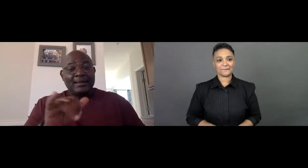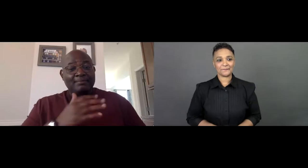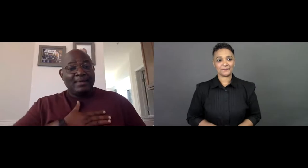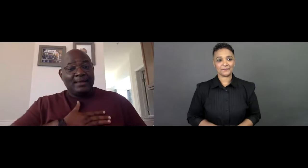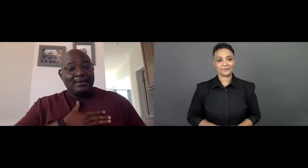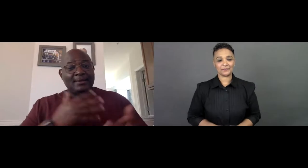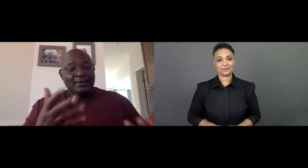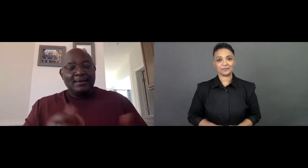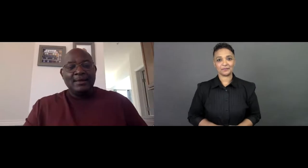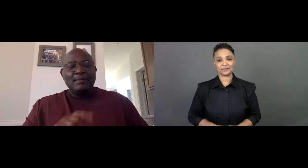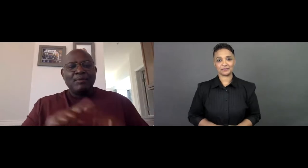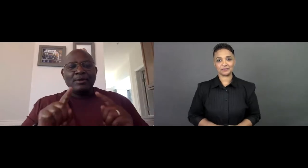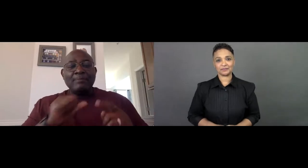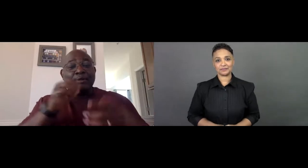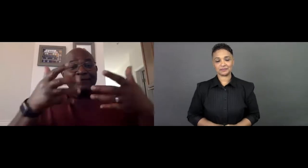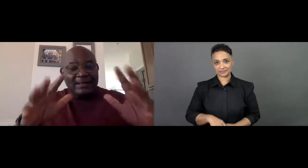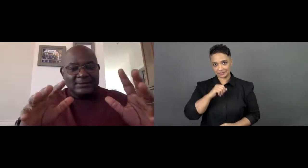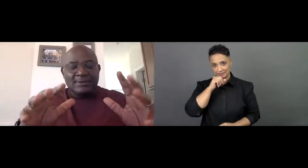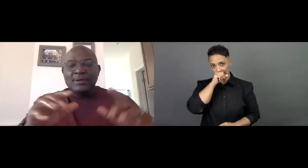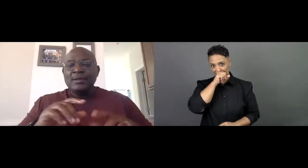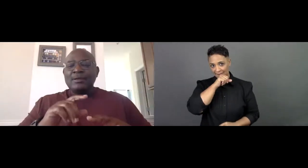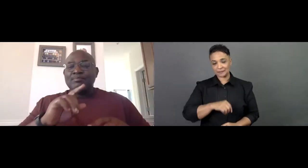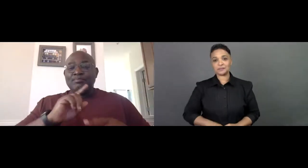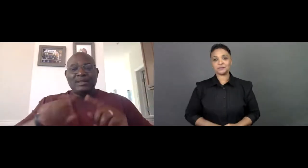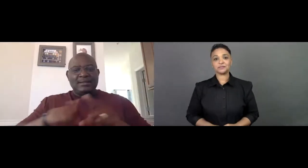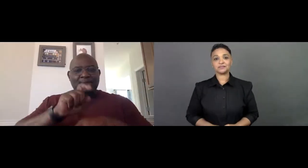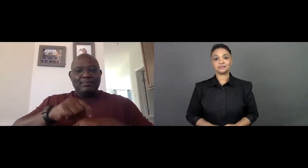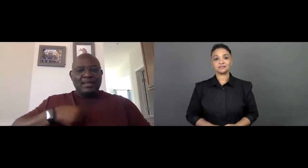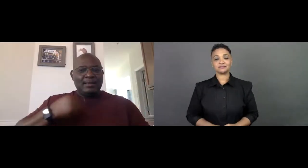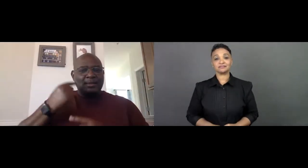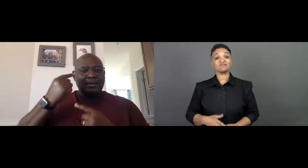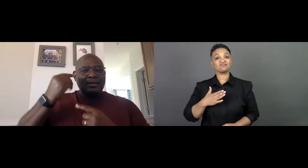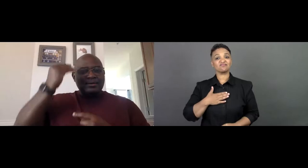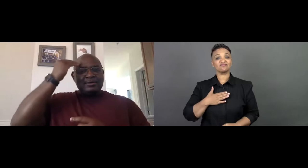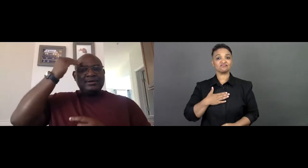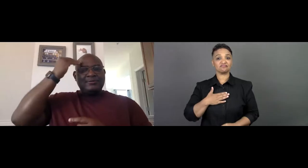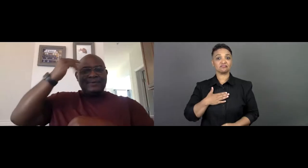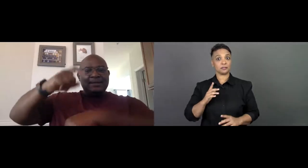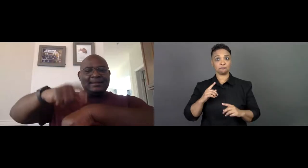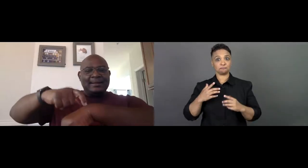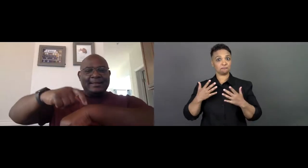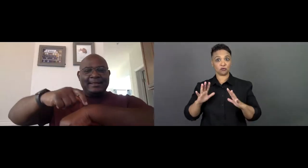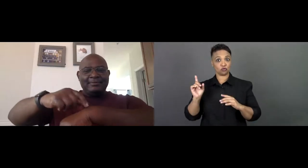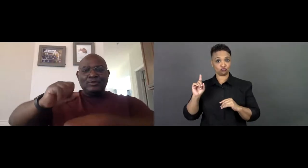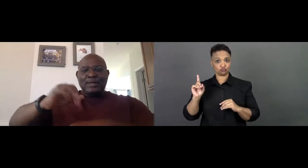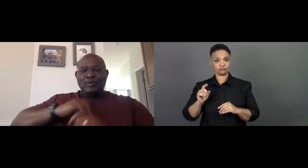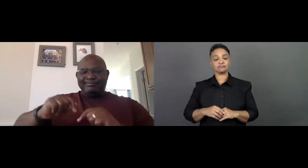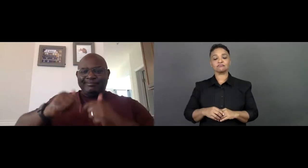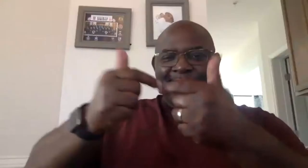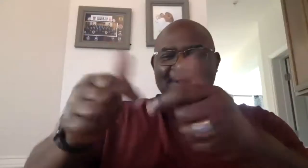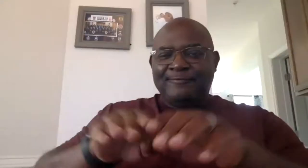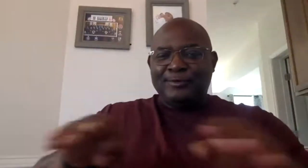So that was my experience. Well, I'm not done yet. But at that time,